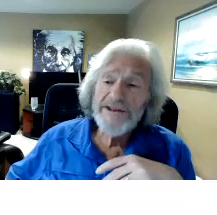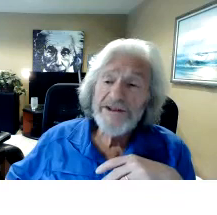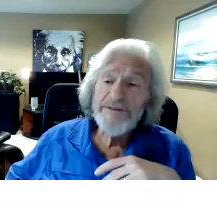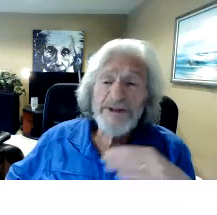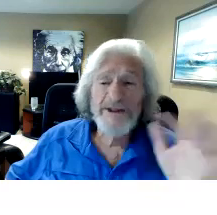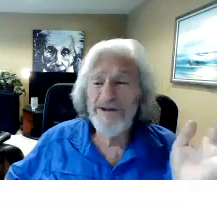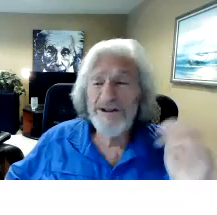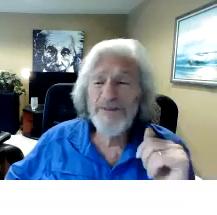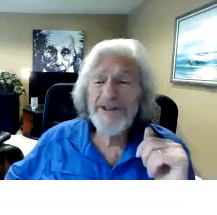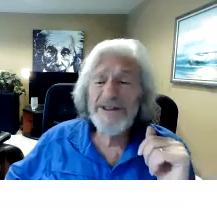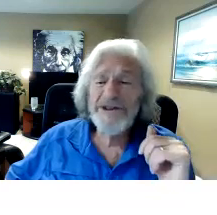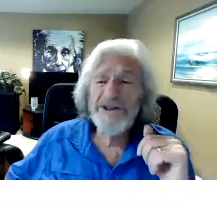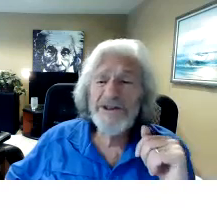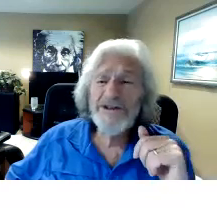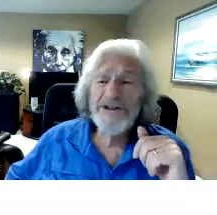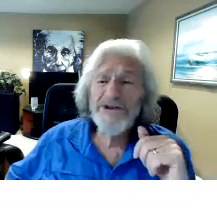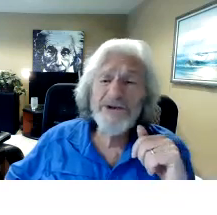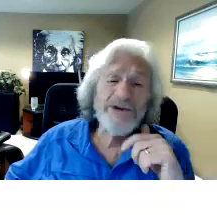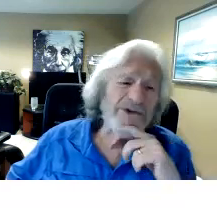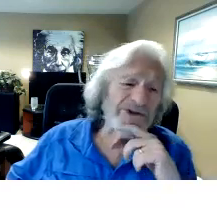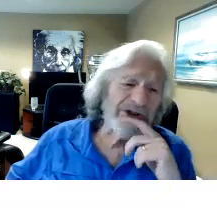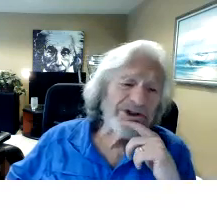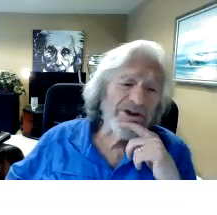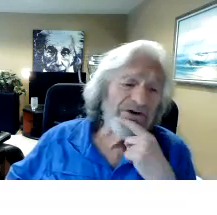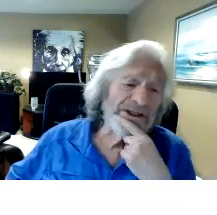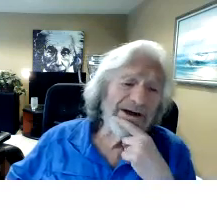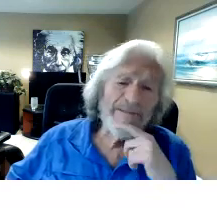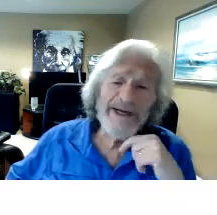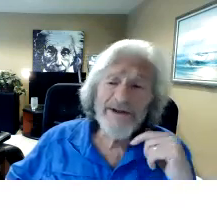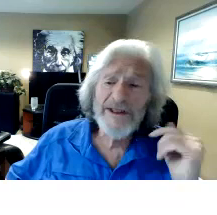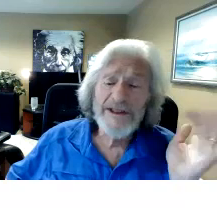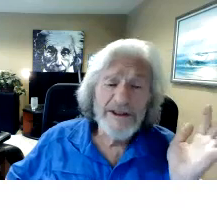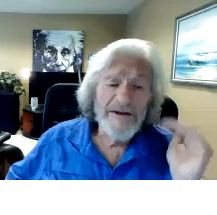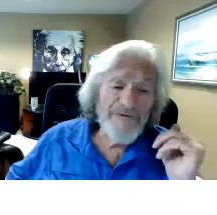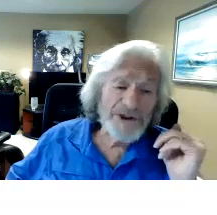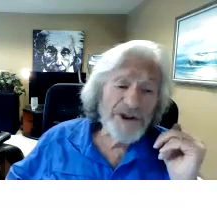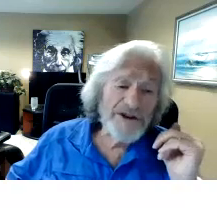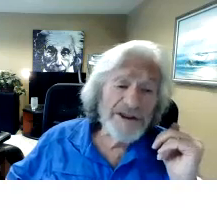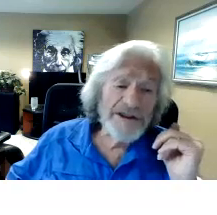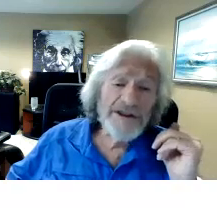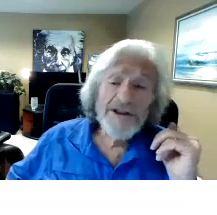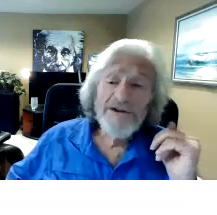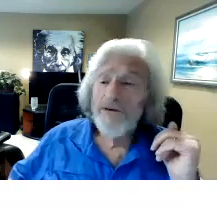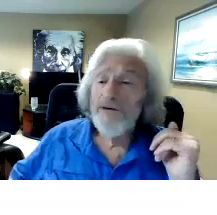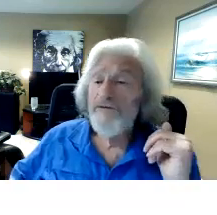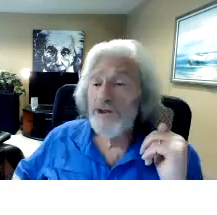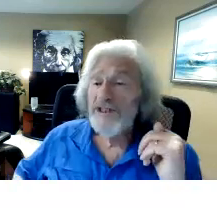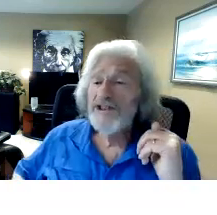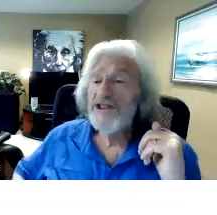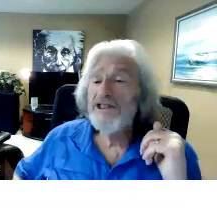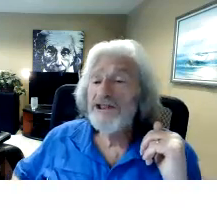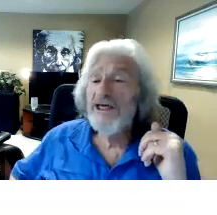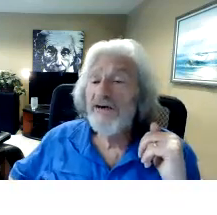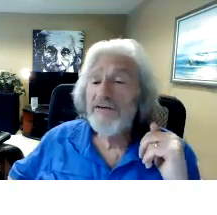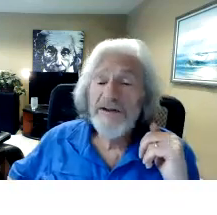decision-making is. But, you know, it's pretty easy to do a Google search and find out about it. Unfortunately, there are only